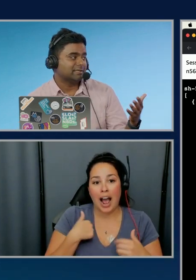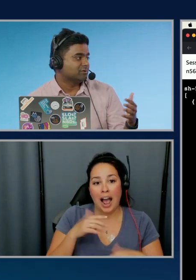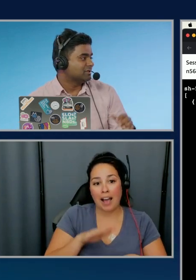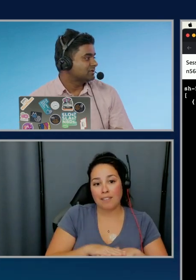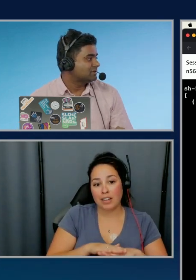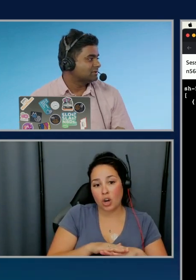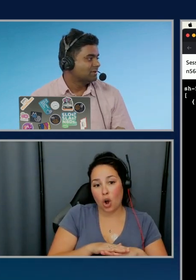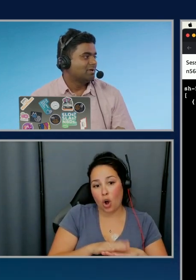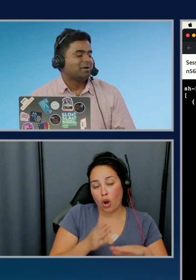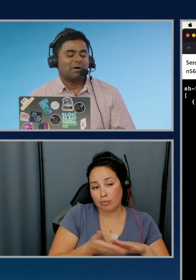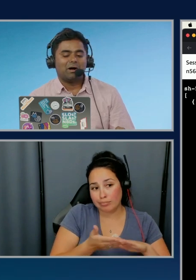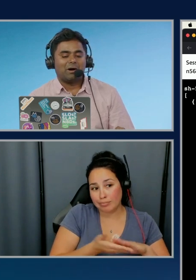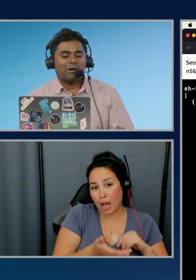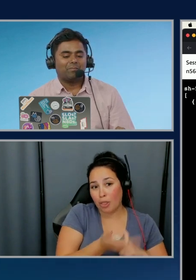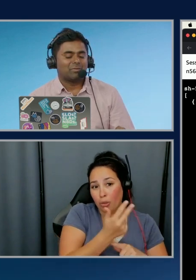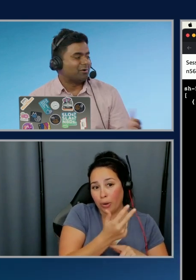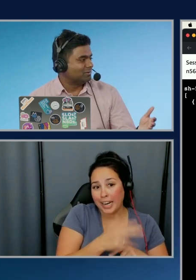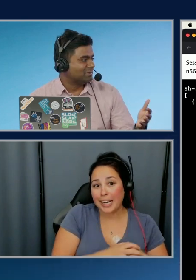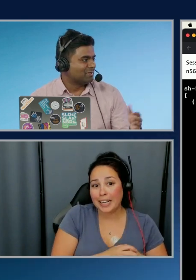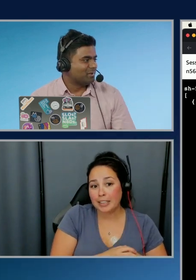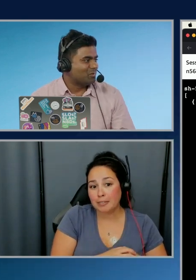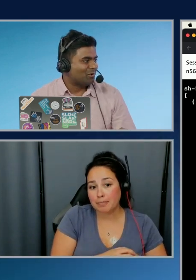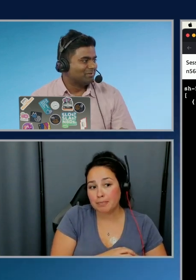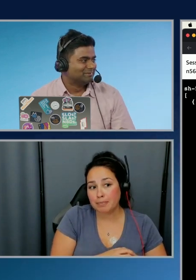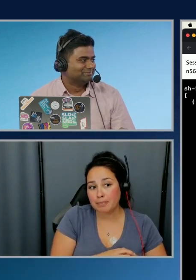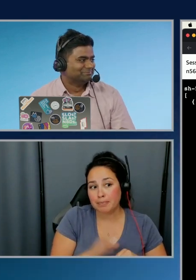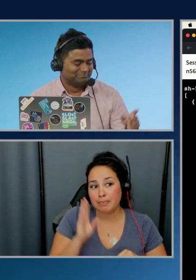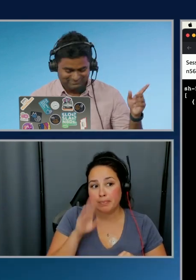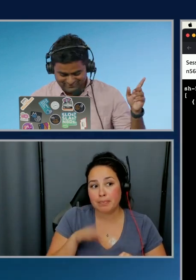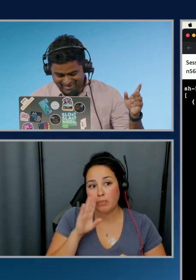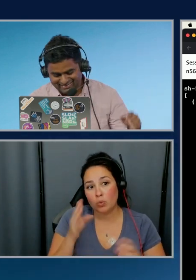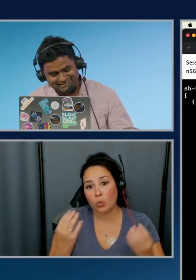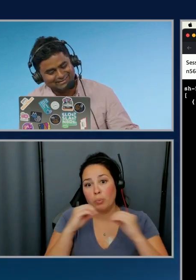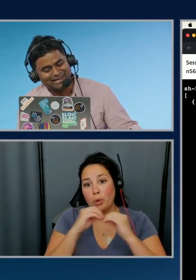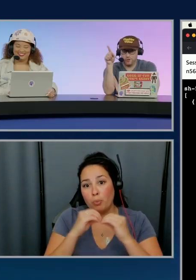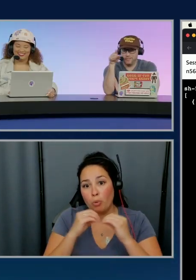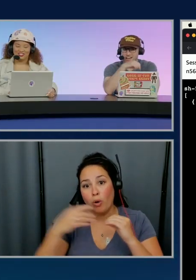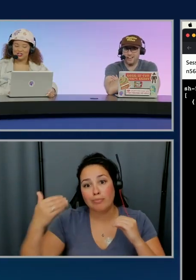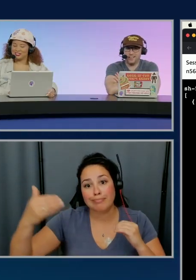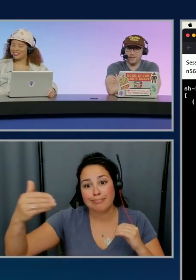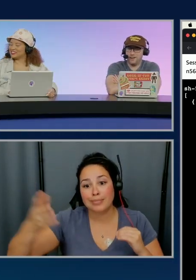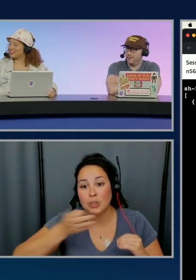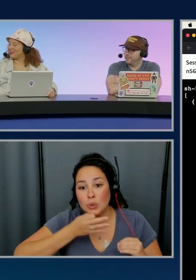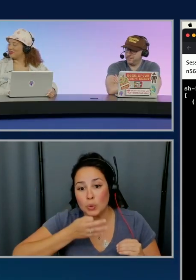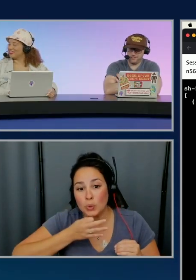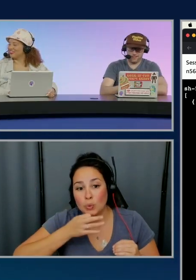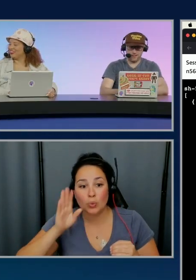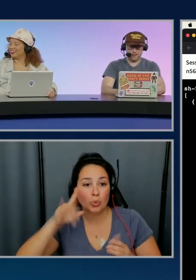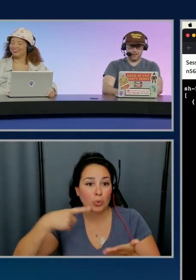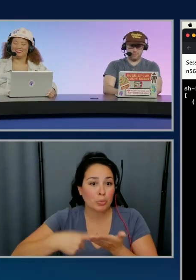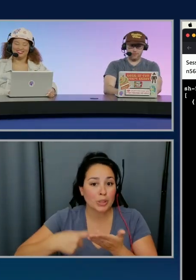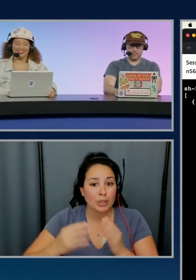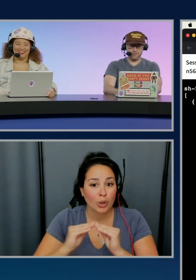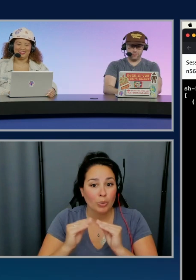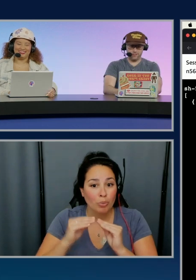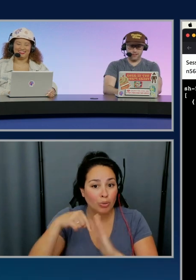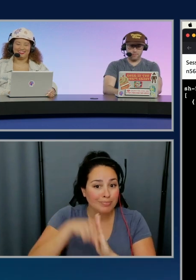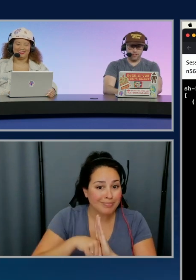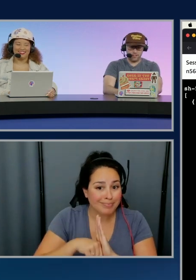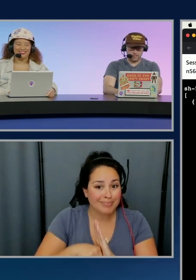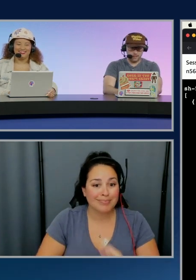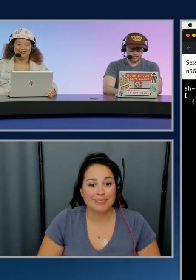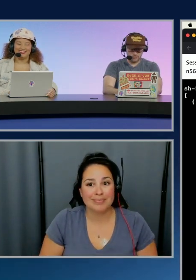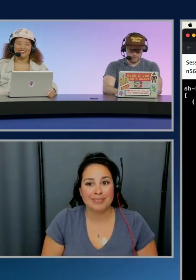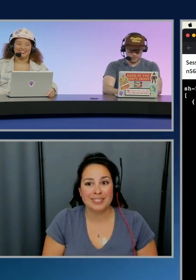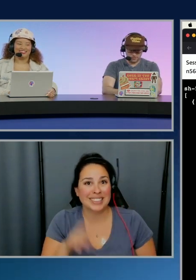a C7G instance. I know there's going to be more coming up. Get back. Yes. We'll be talking. You're teasing everything later. I